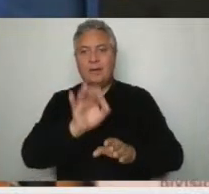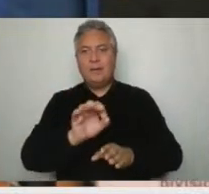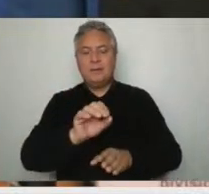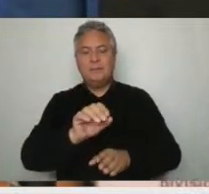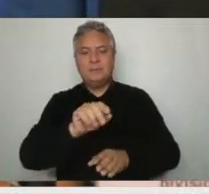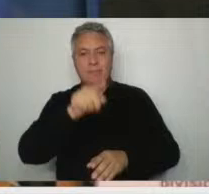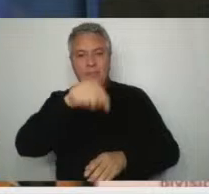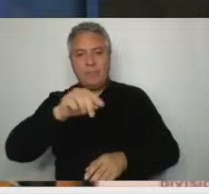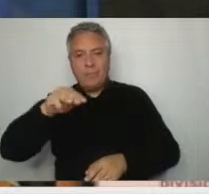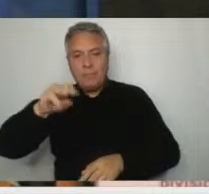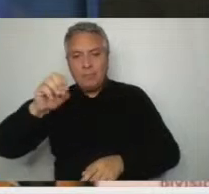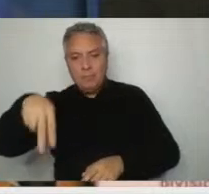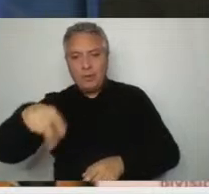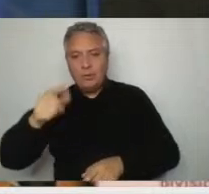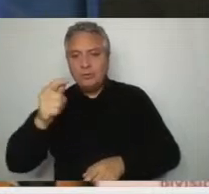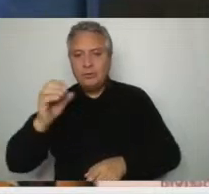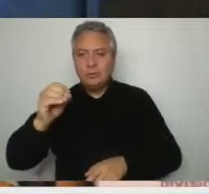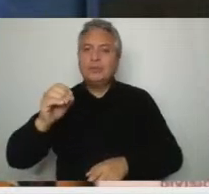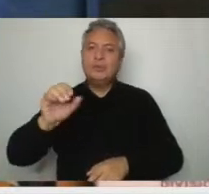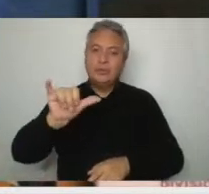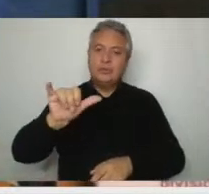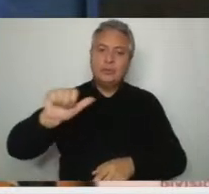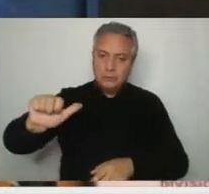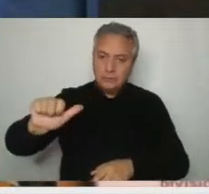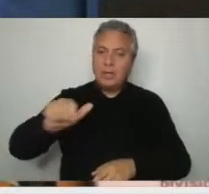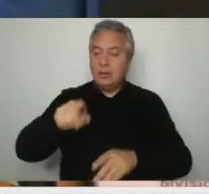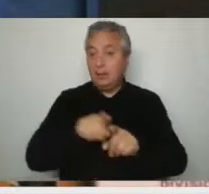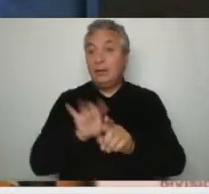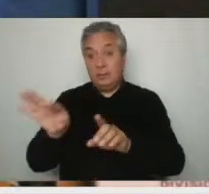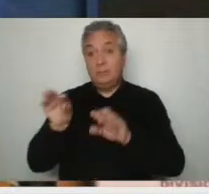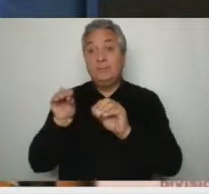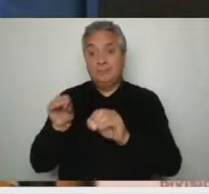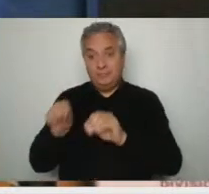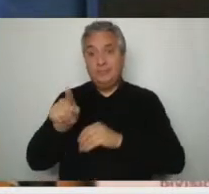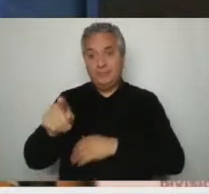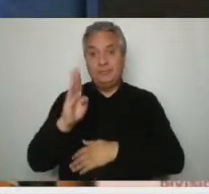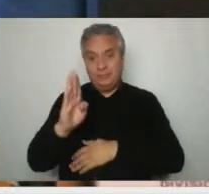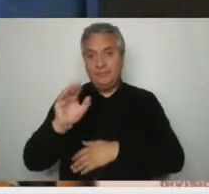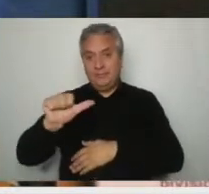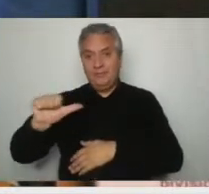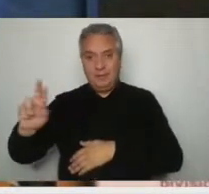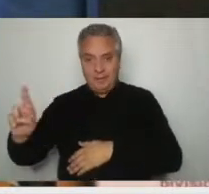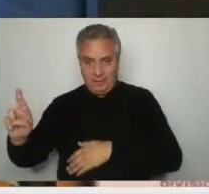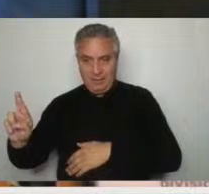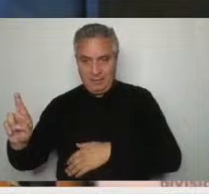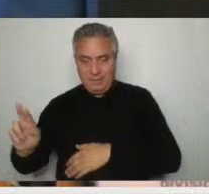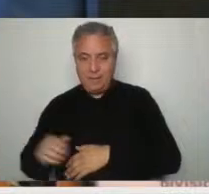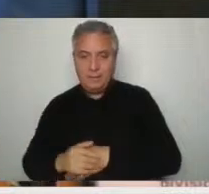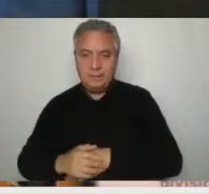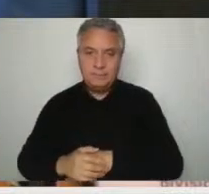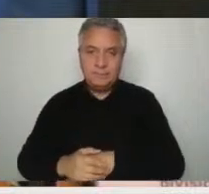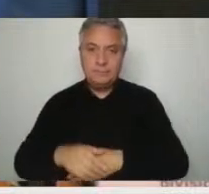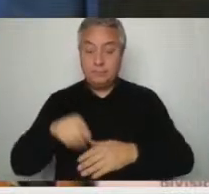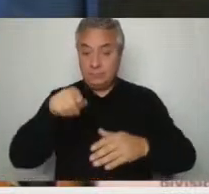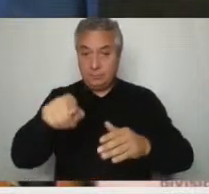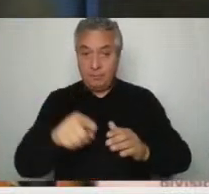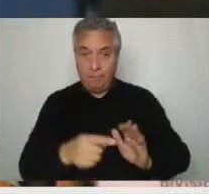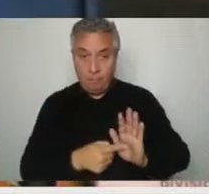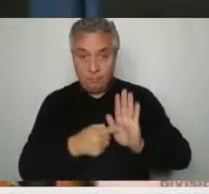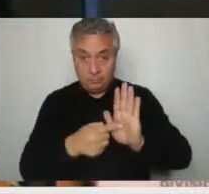with Victor Montoya, and of course with Professor Nicholas Barr. Thank you very much. In